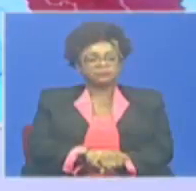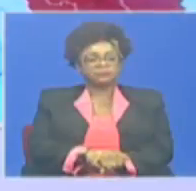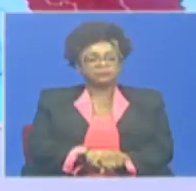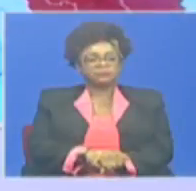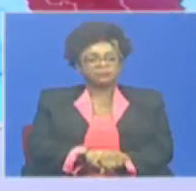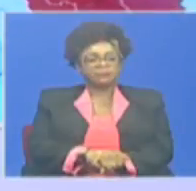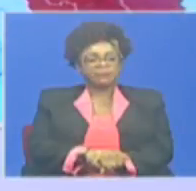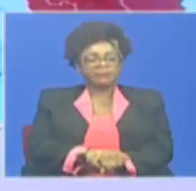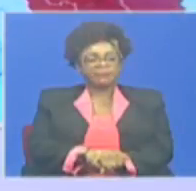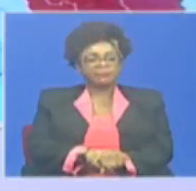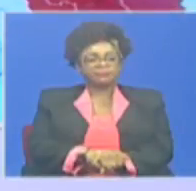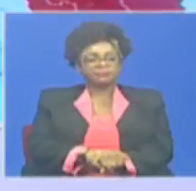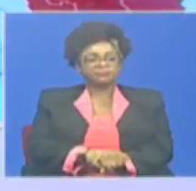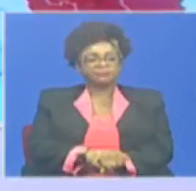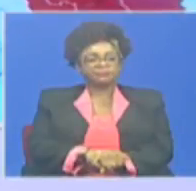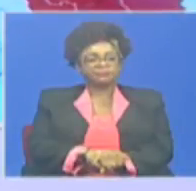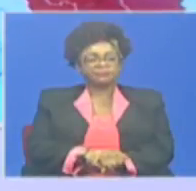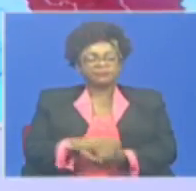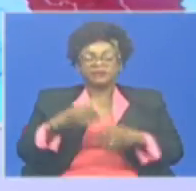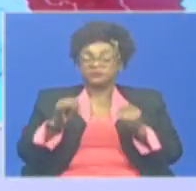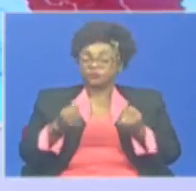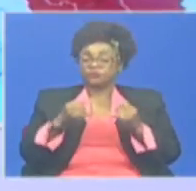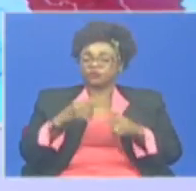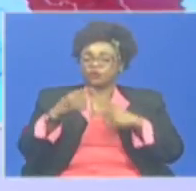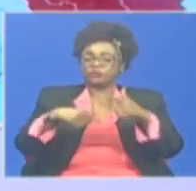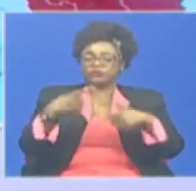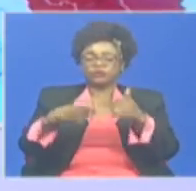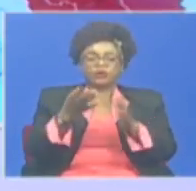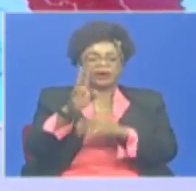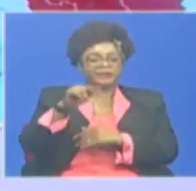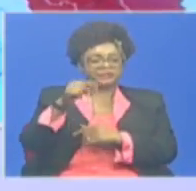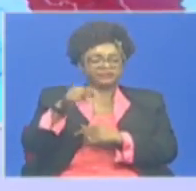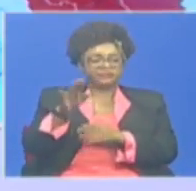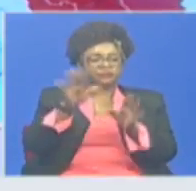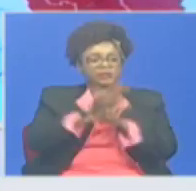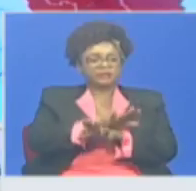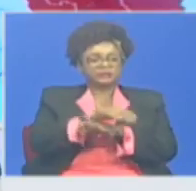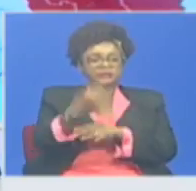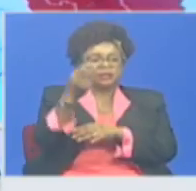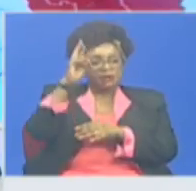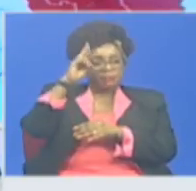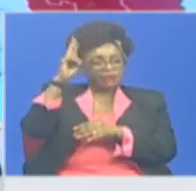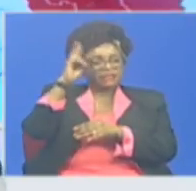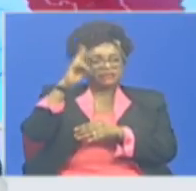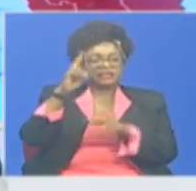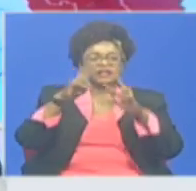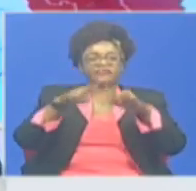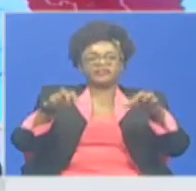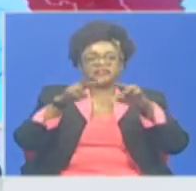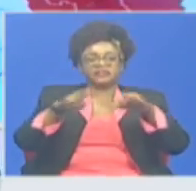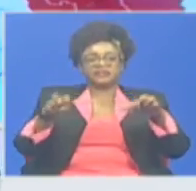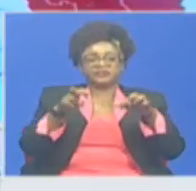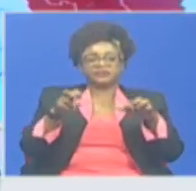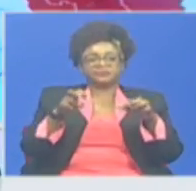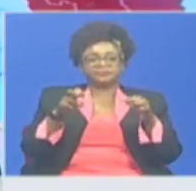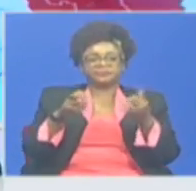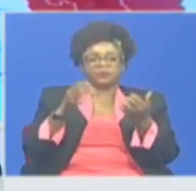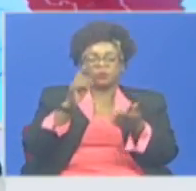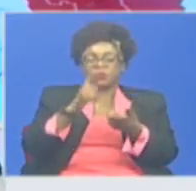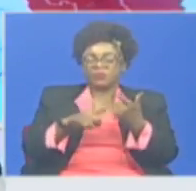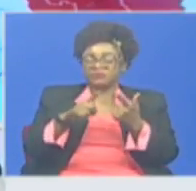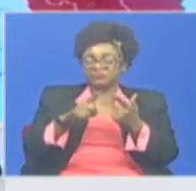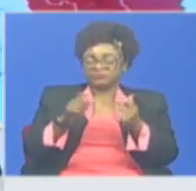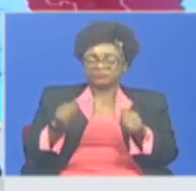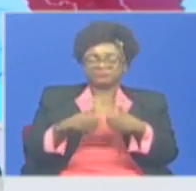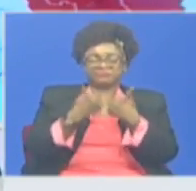Well, the news continues on NTV tonight. Police are investigating the circumstances surrounding the death of prolific author and journalist